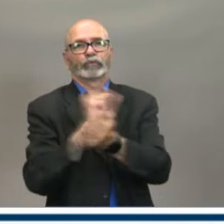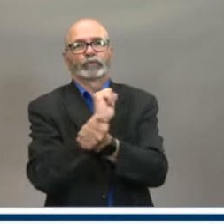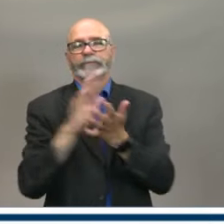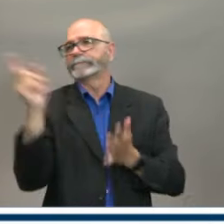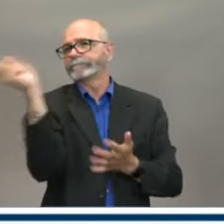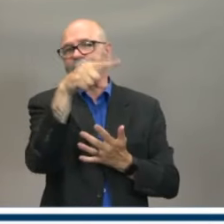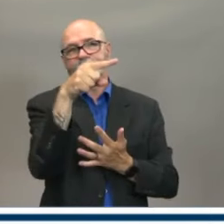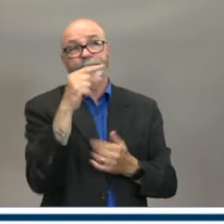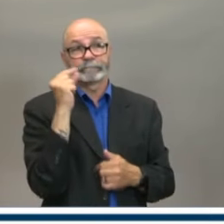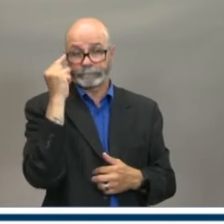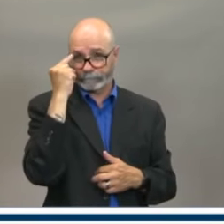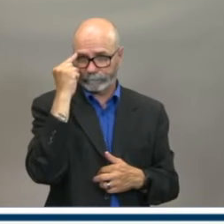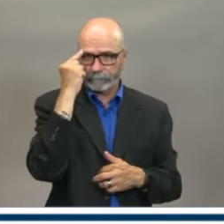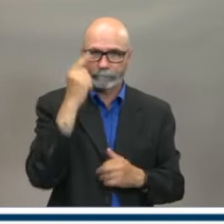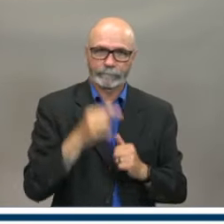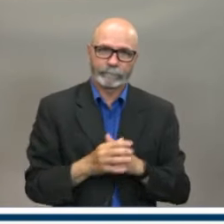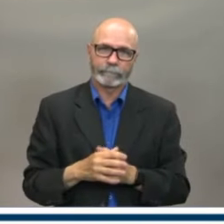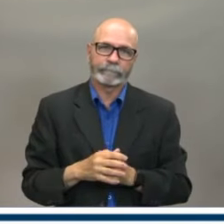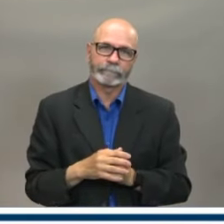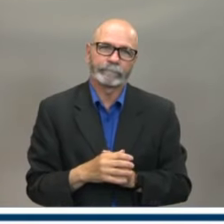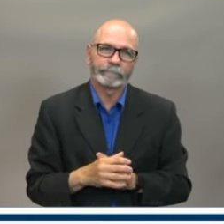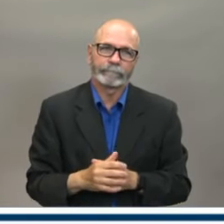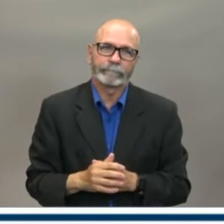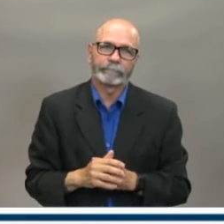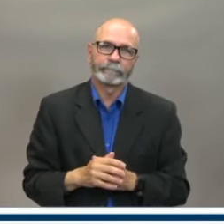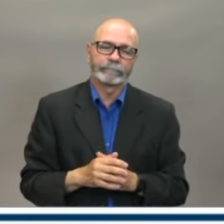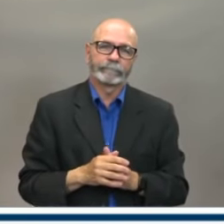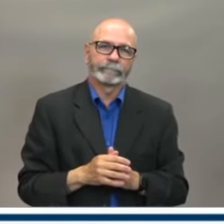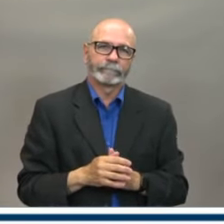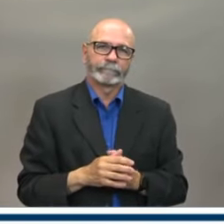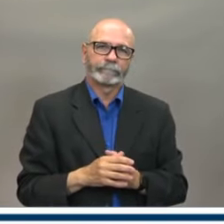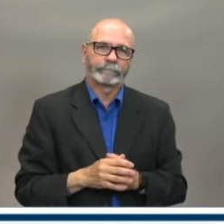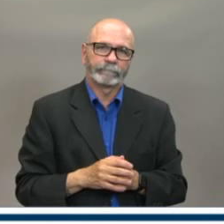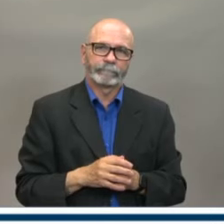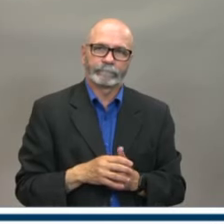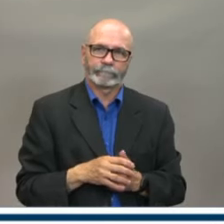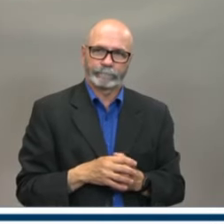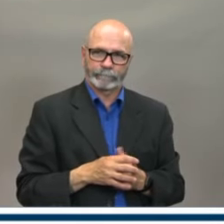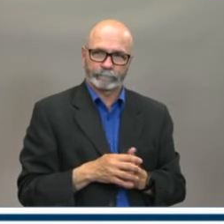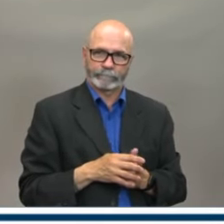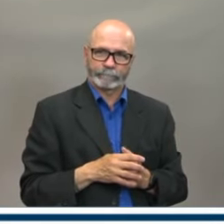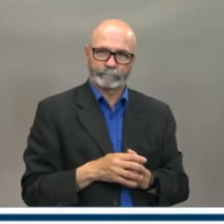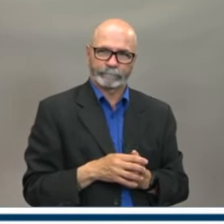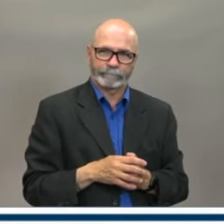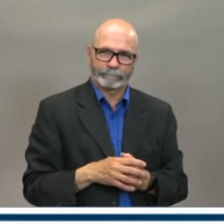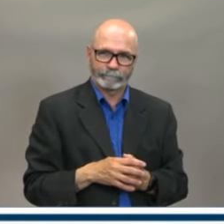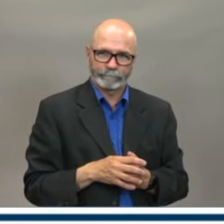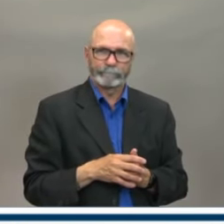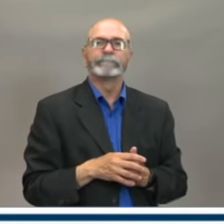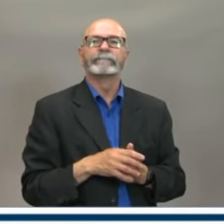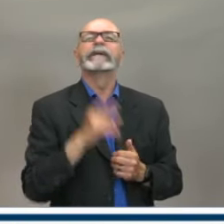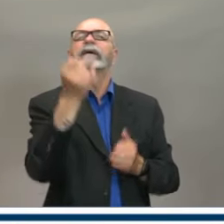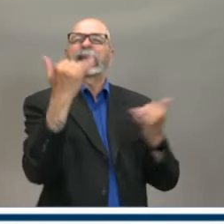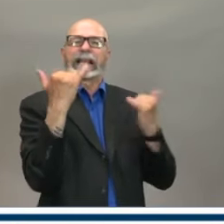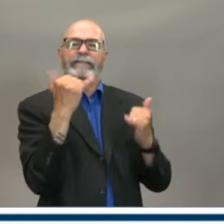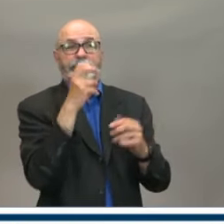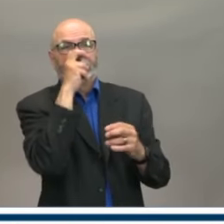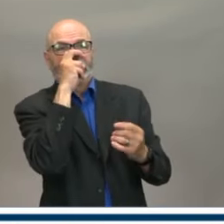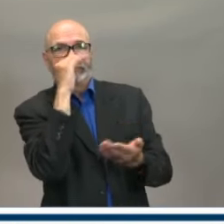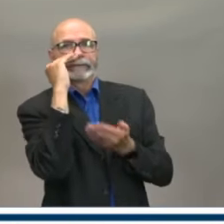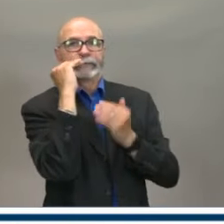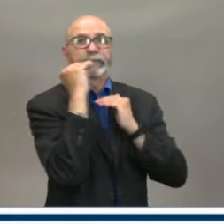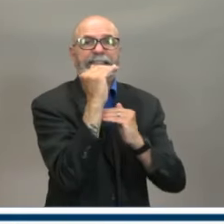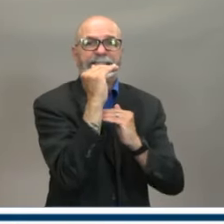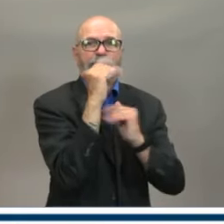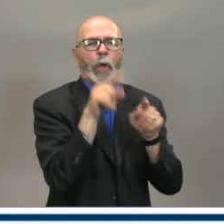Hello, I have a question about the restrictions being lifted. We have already seen some restrictions being lifted as far as outdoor